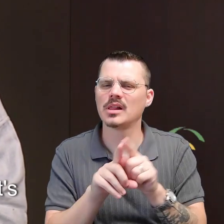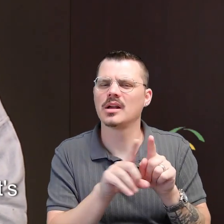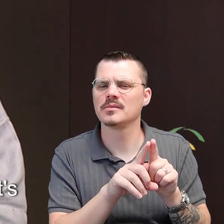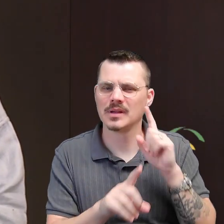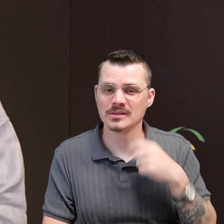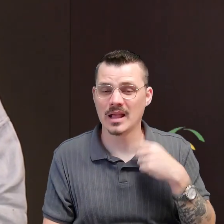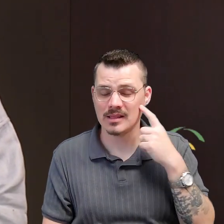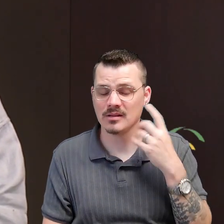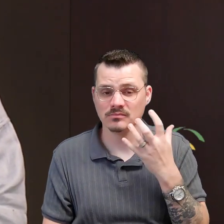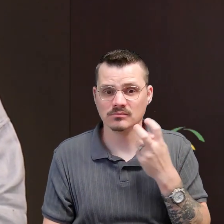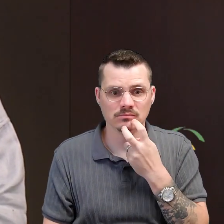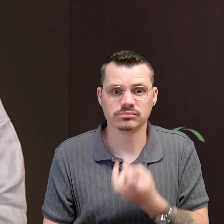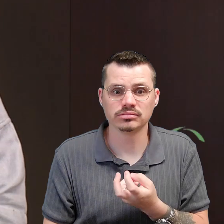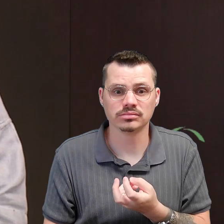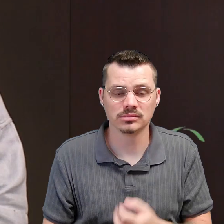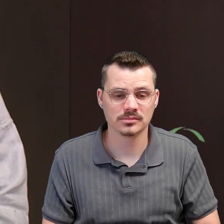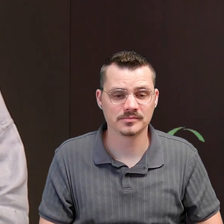because I think it's baffling.